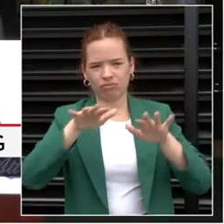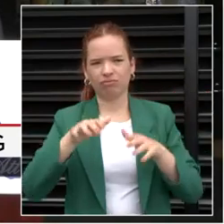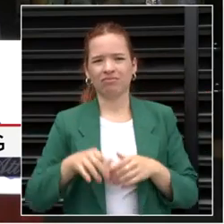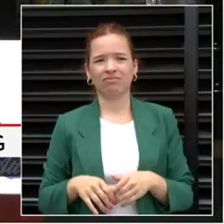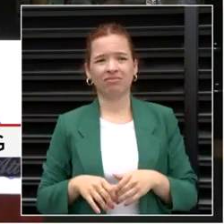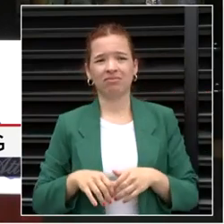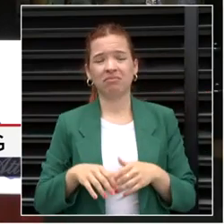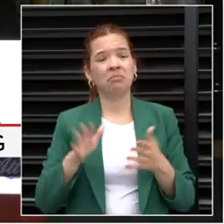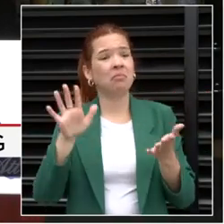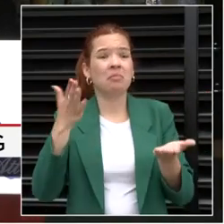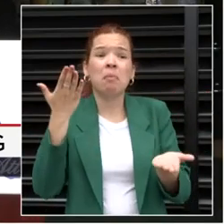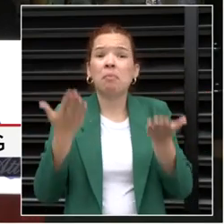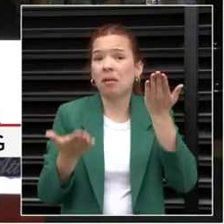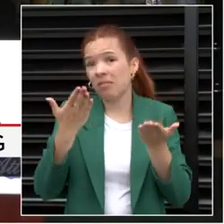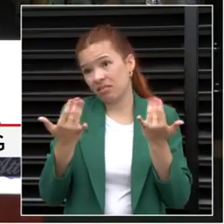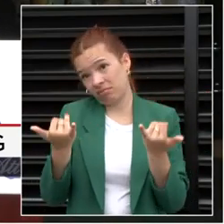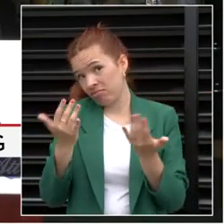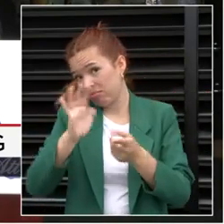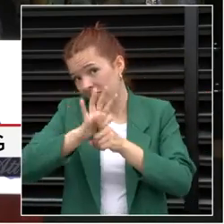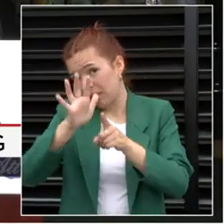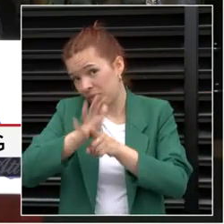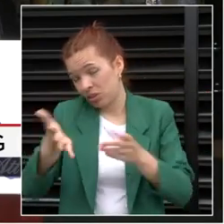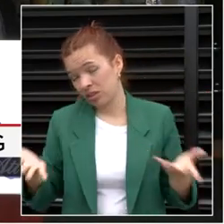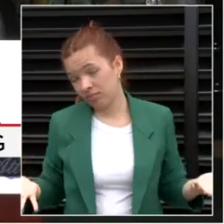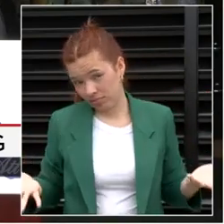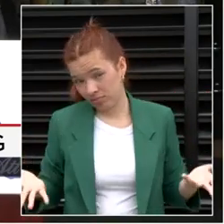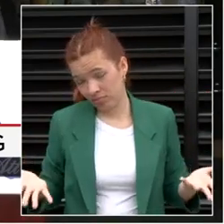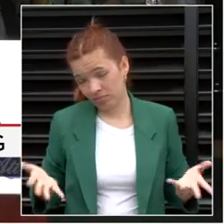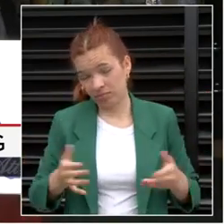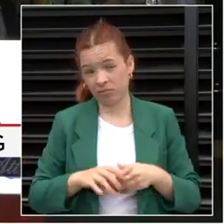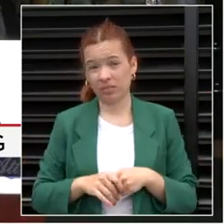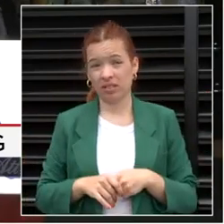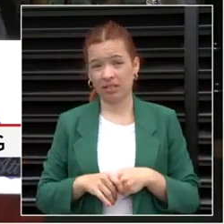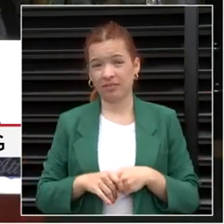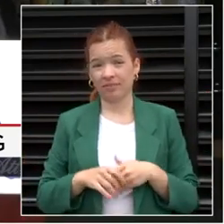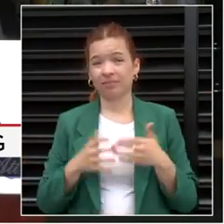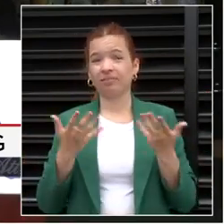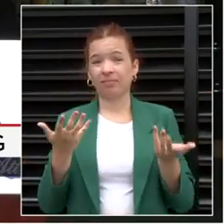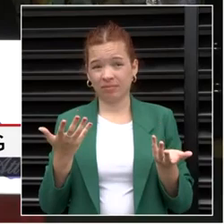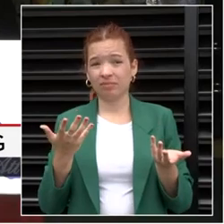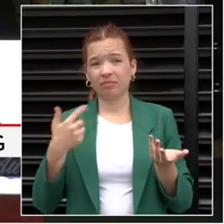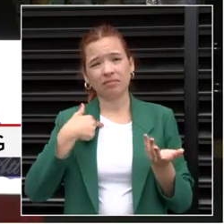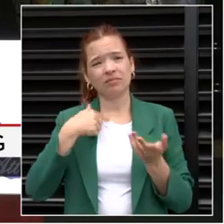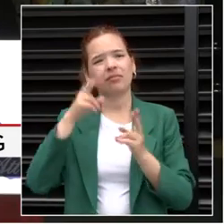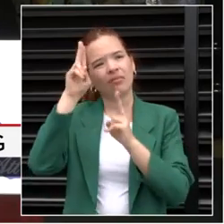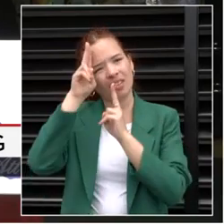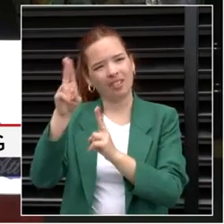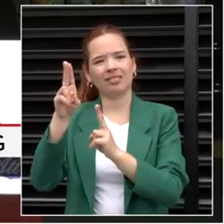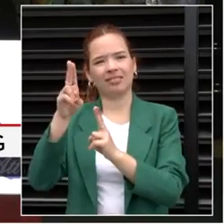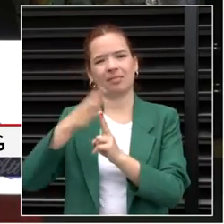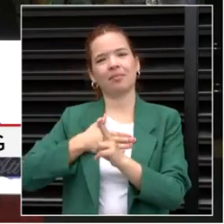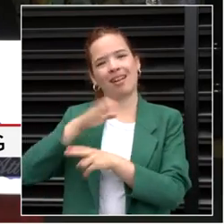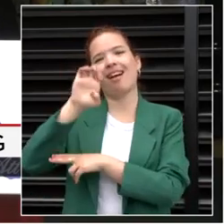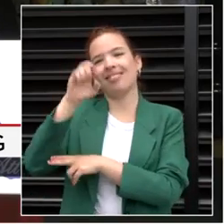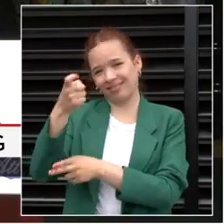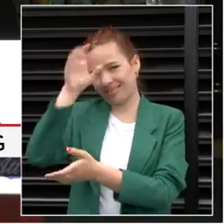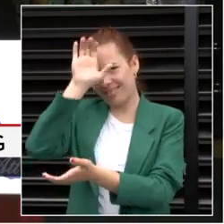my ex-husband, the late John Bowers, whose benevolence and passion for music was the driving